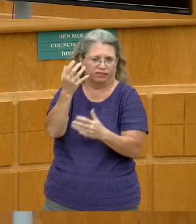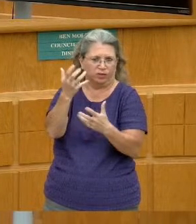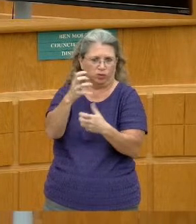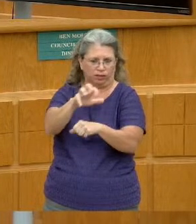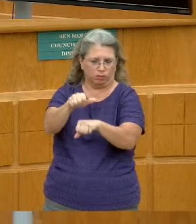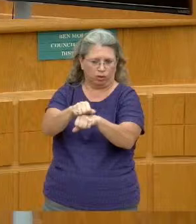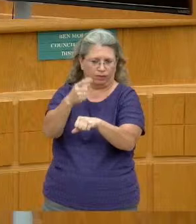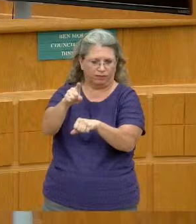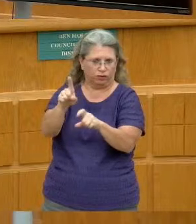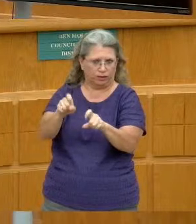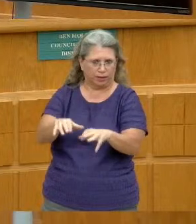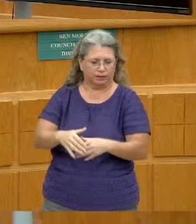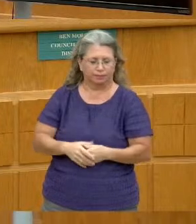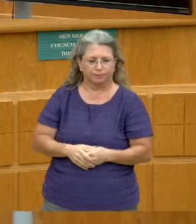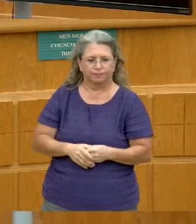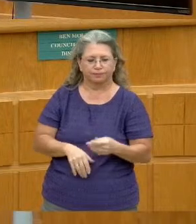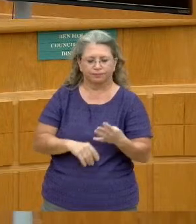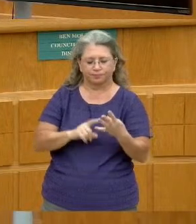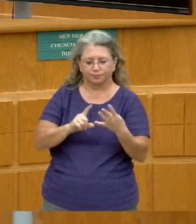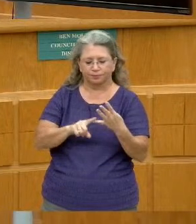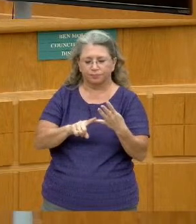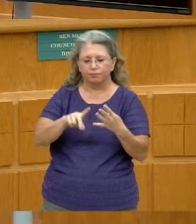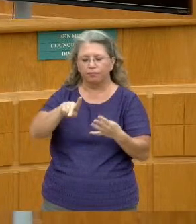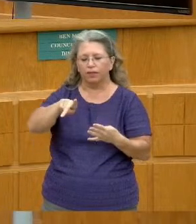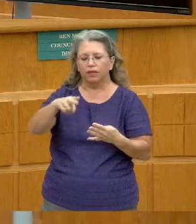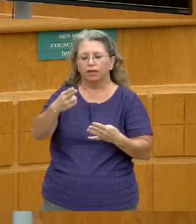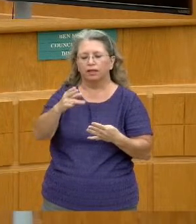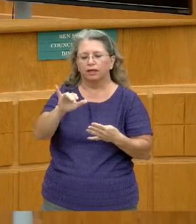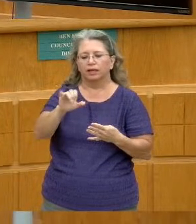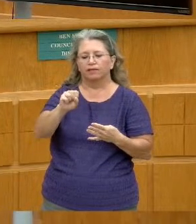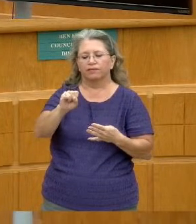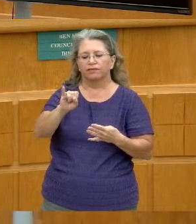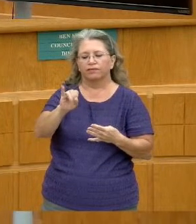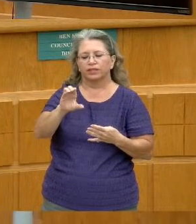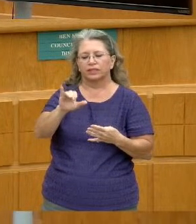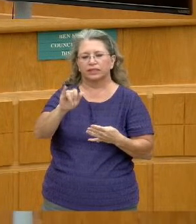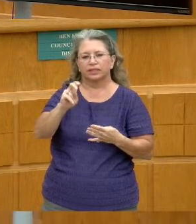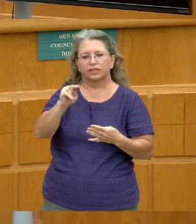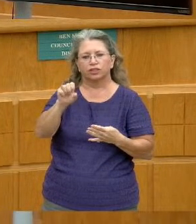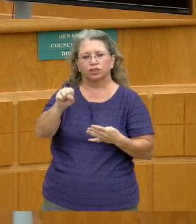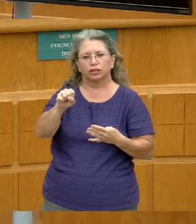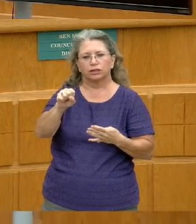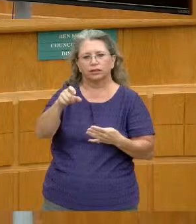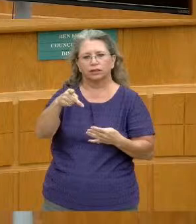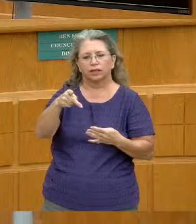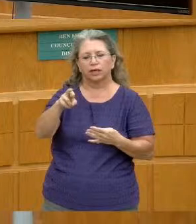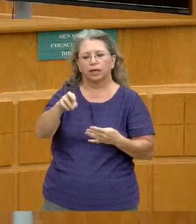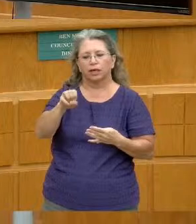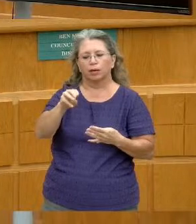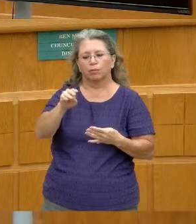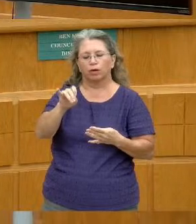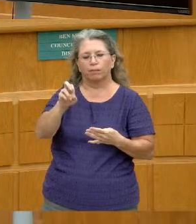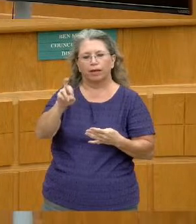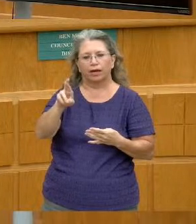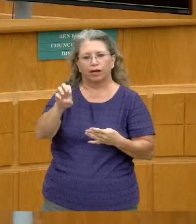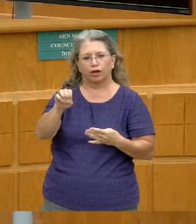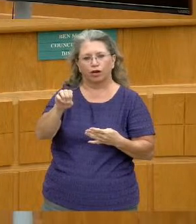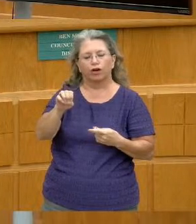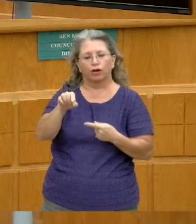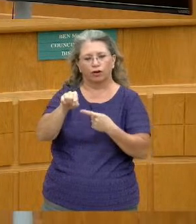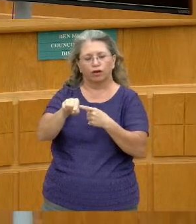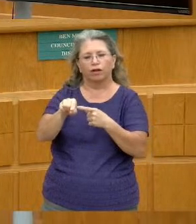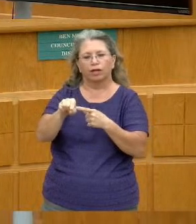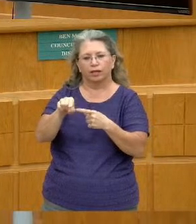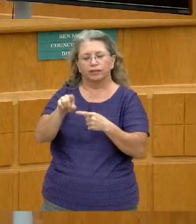appointment though. Physicians Premier is a COVID test collection site, and they will